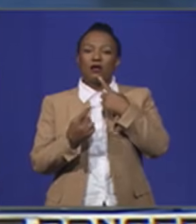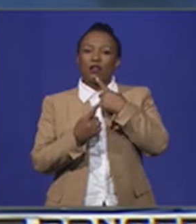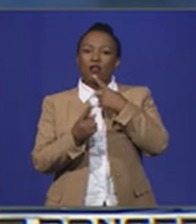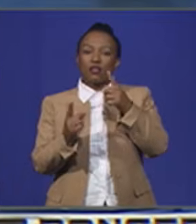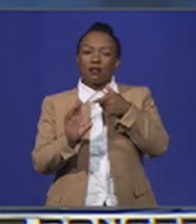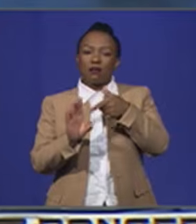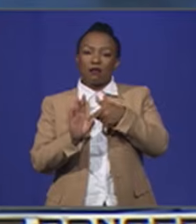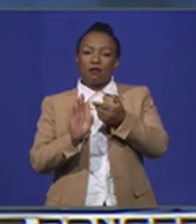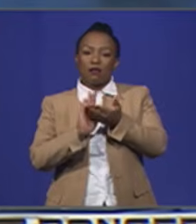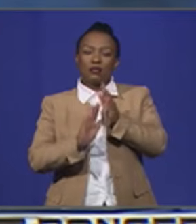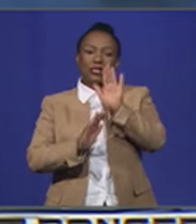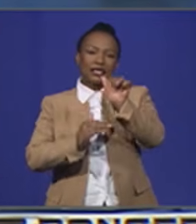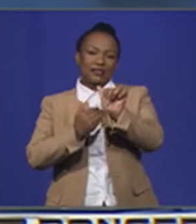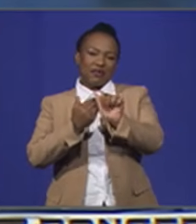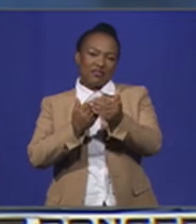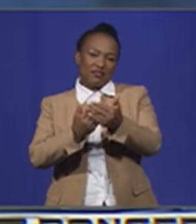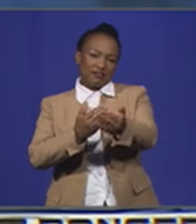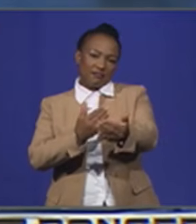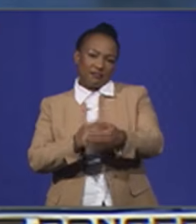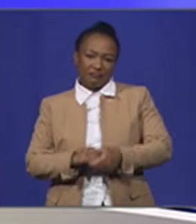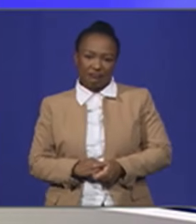go fitlhelela kgwedi e tlang.